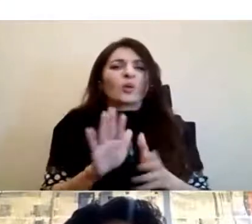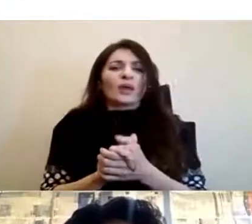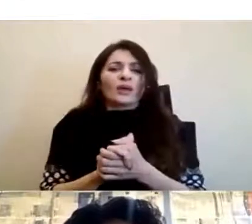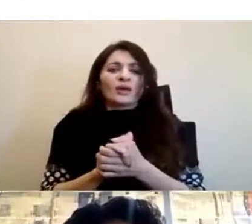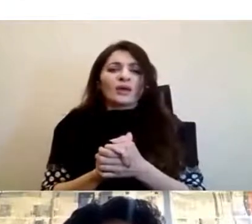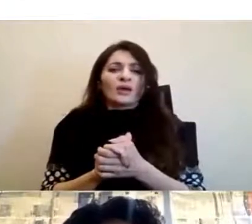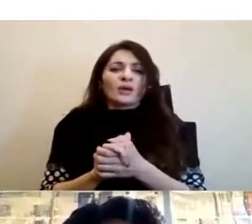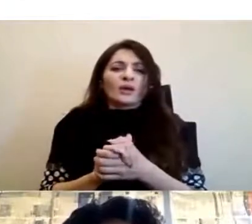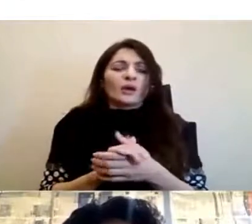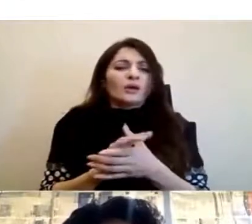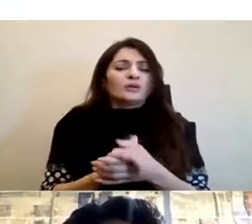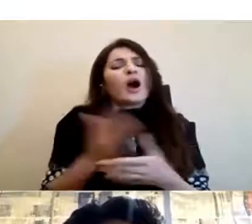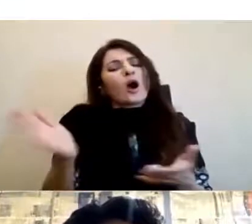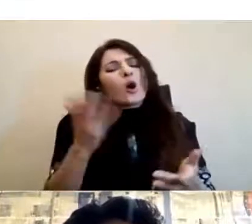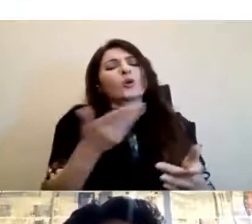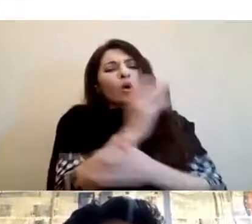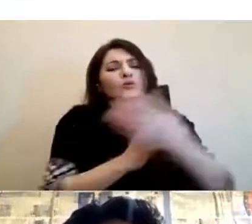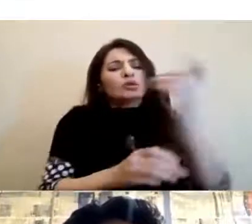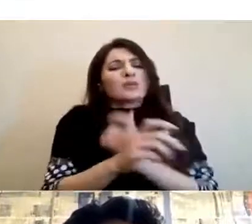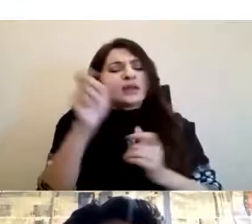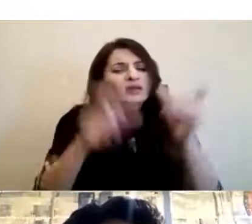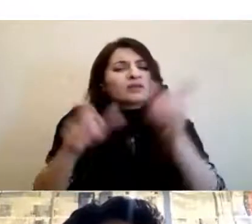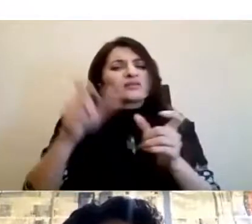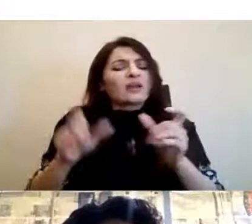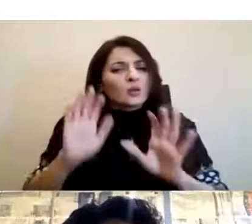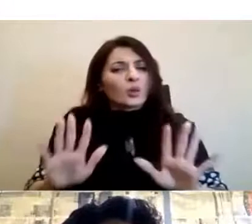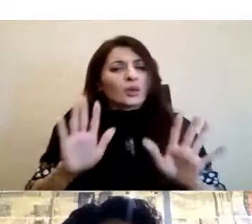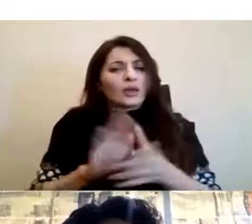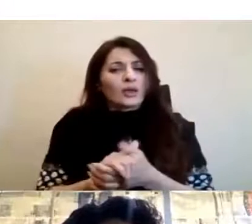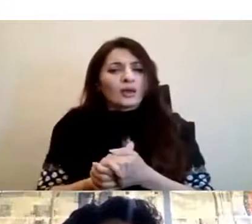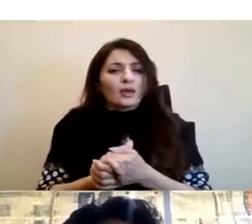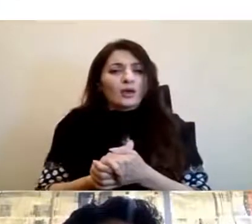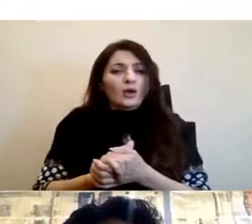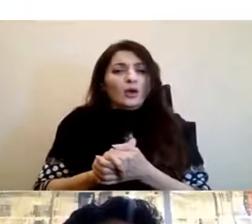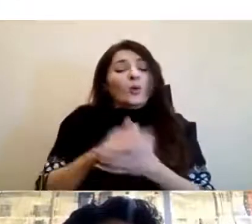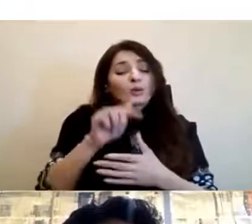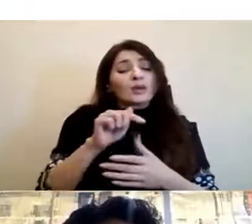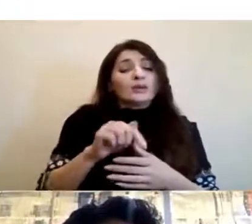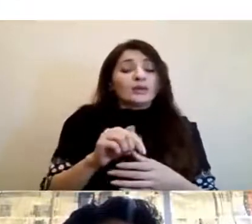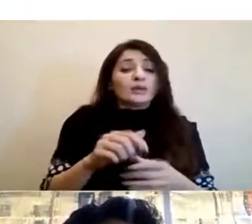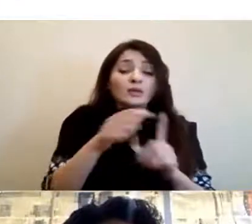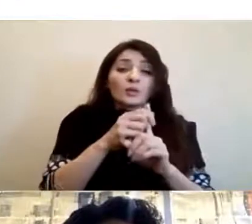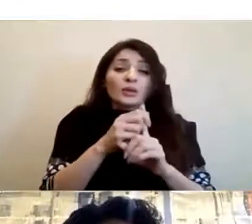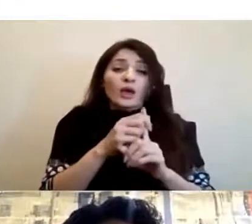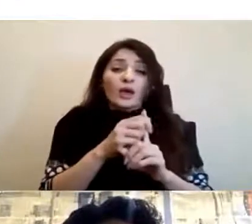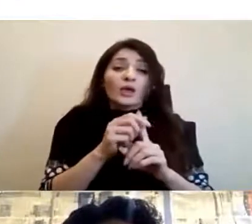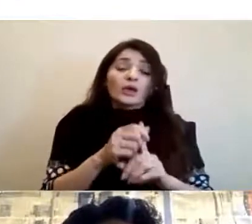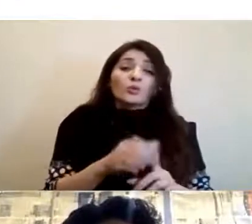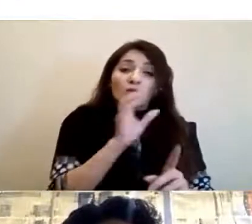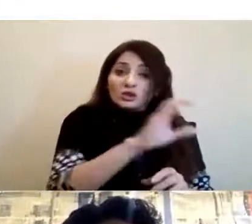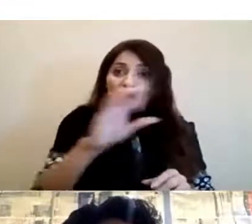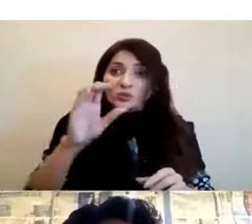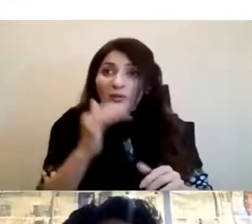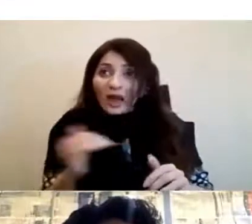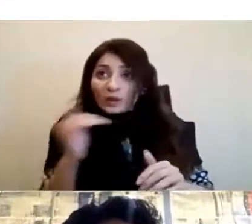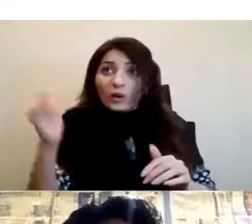other disabilities, is a really important part of making advancements possible. You know, as Bhaskar mentioned when he was